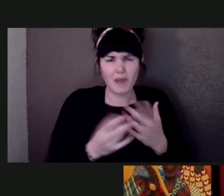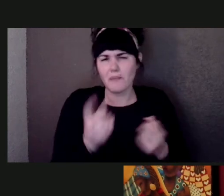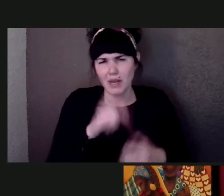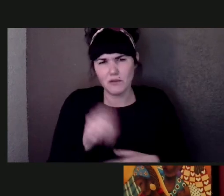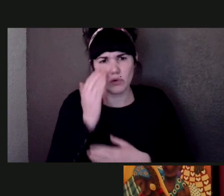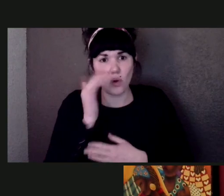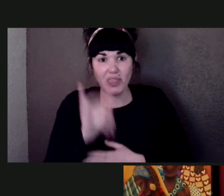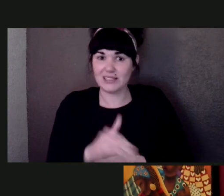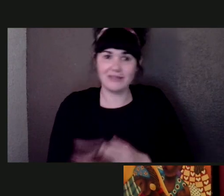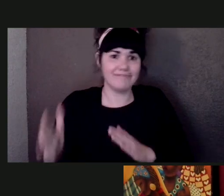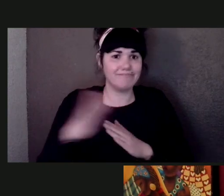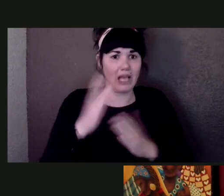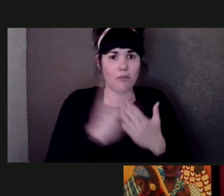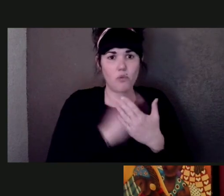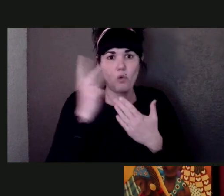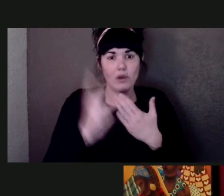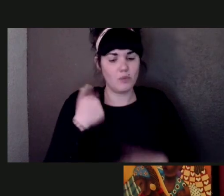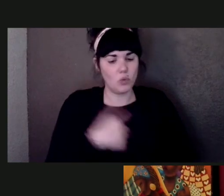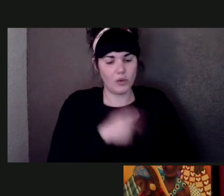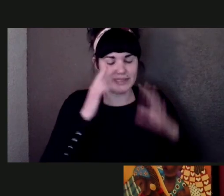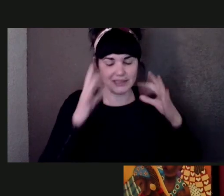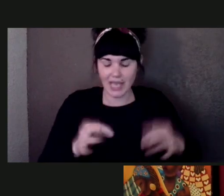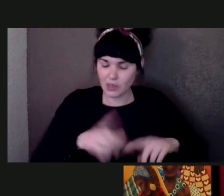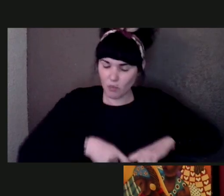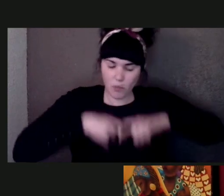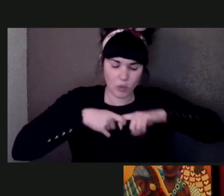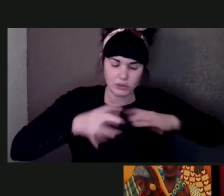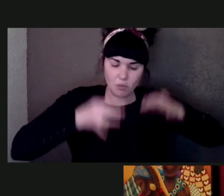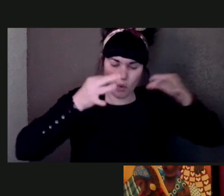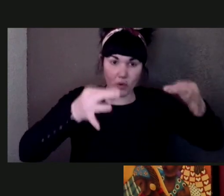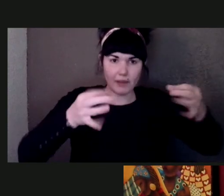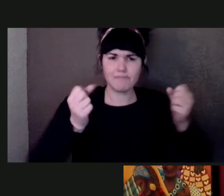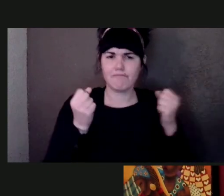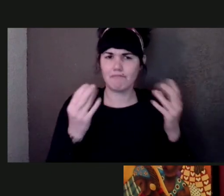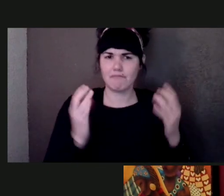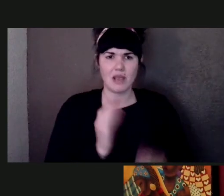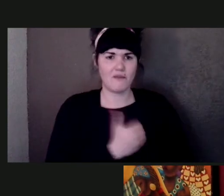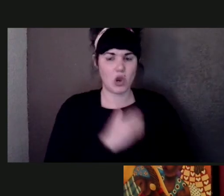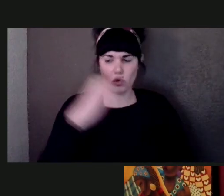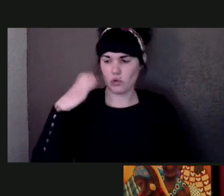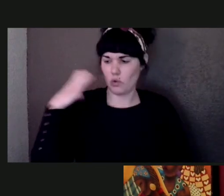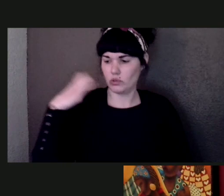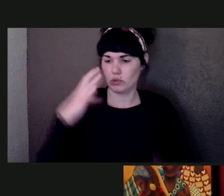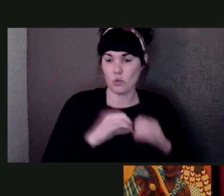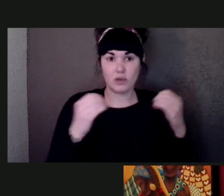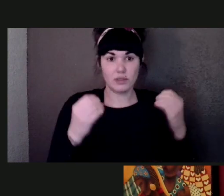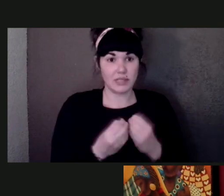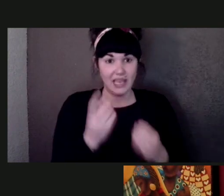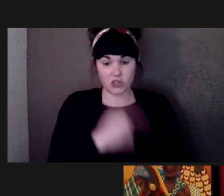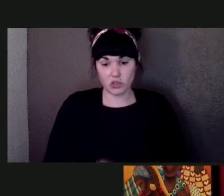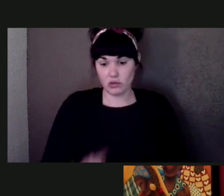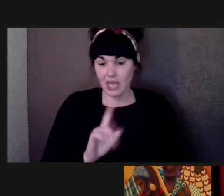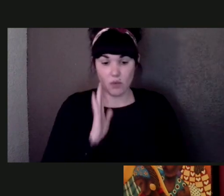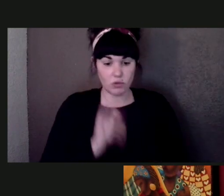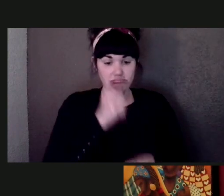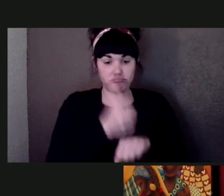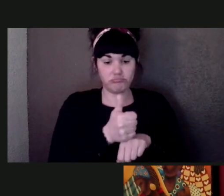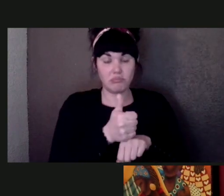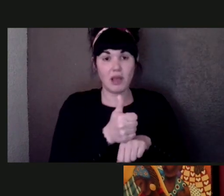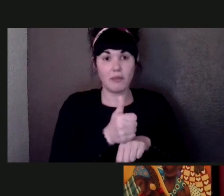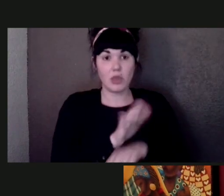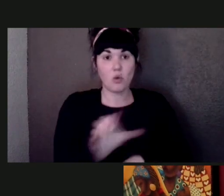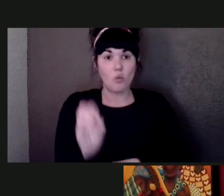postpone it. Right. And we had a lot of our coaches and organizations even to form their own, uh, own league to continue playing.